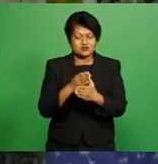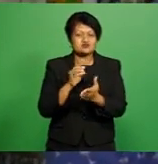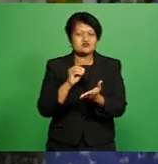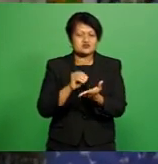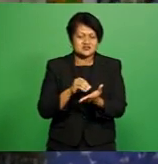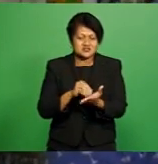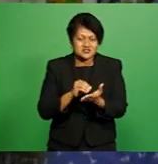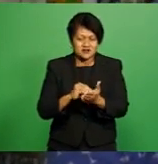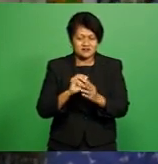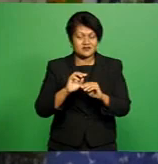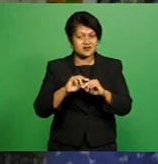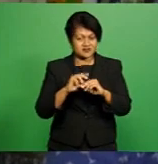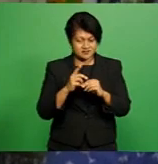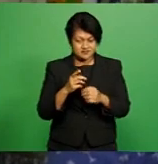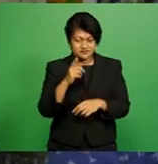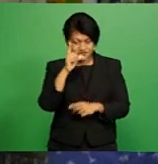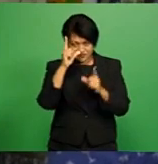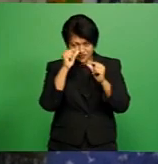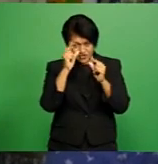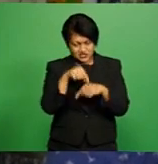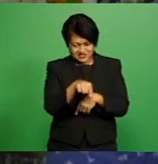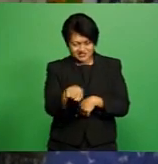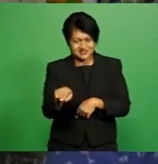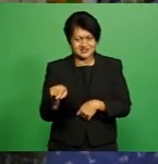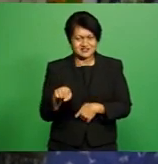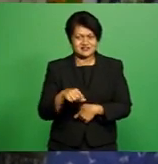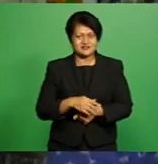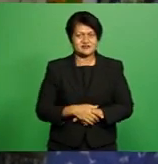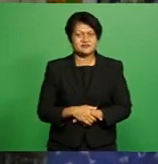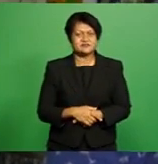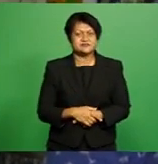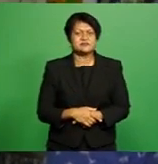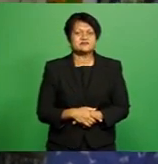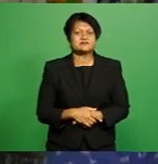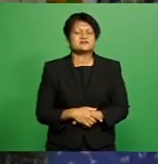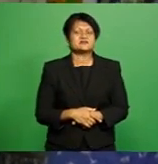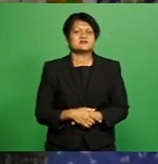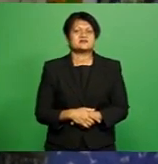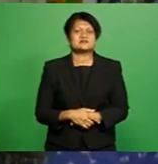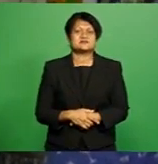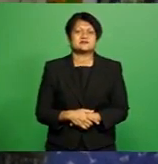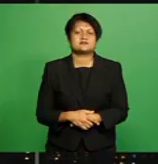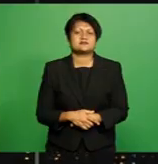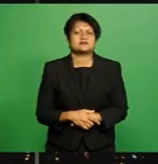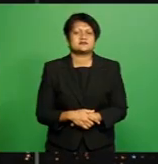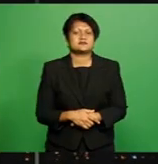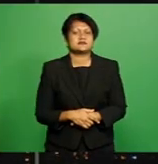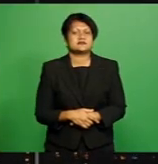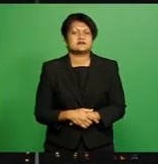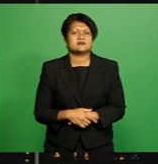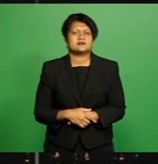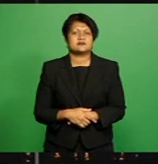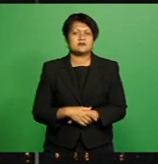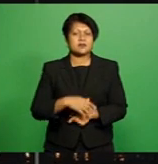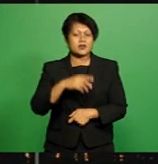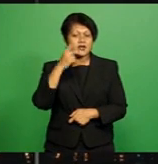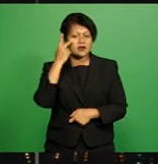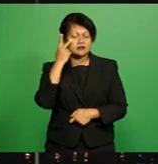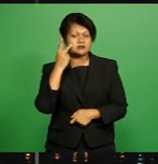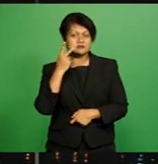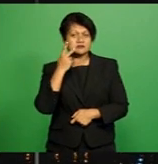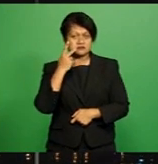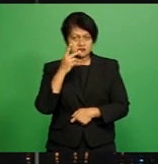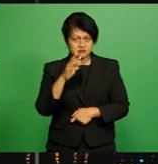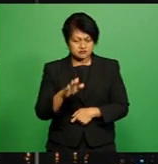well as the well-being of Fijians paramount. Josaina Nunga, FBC News. The parents of a